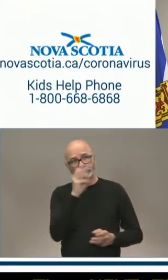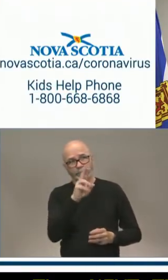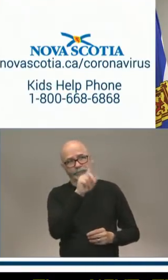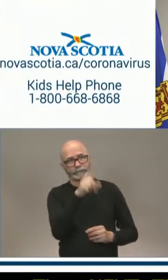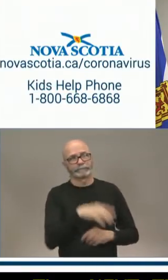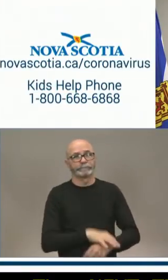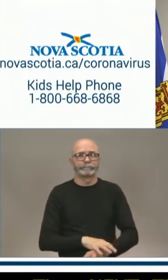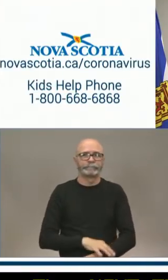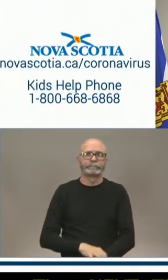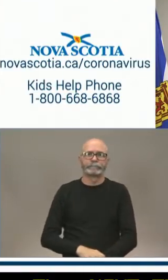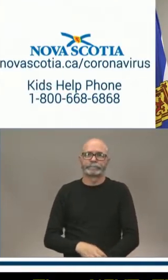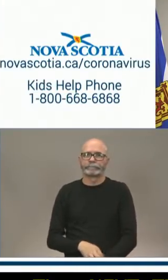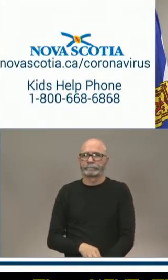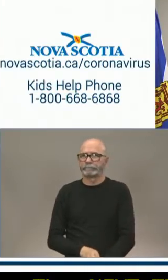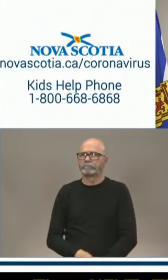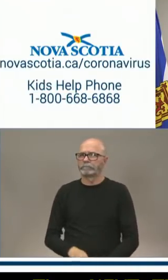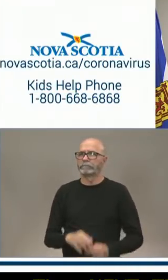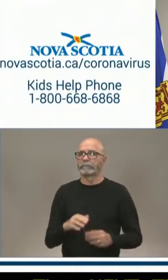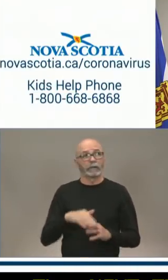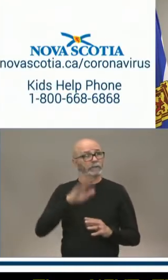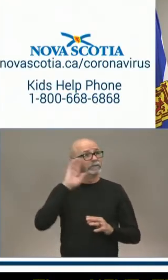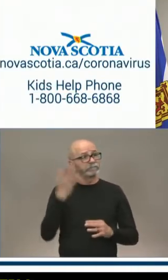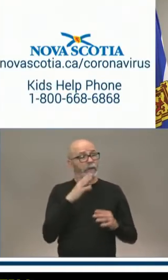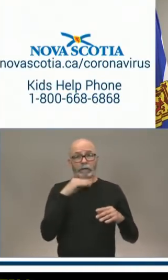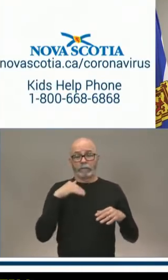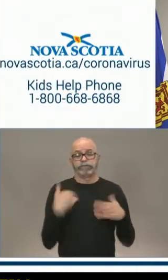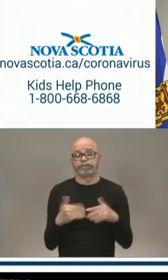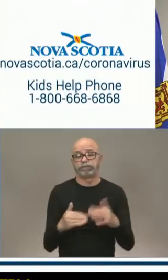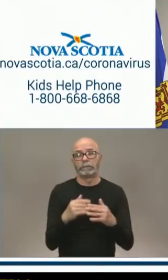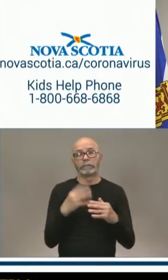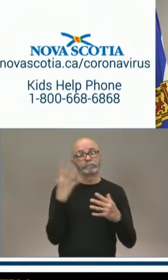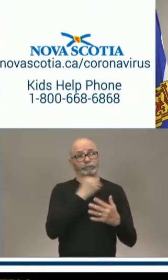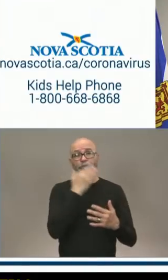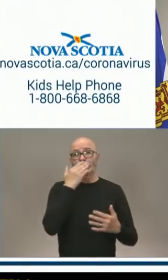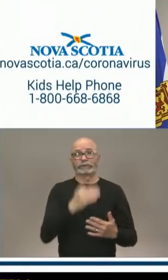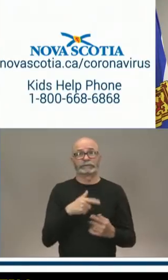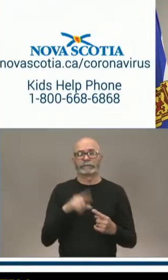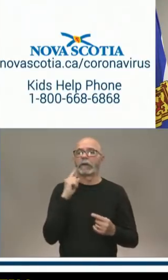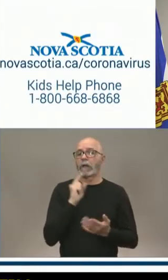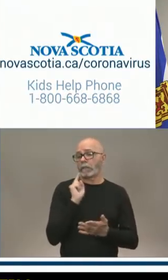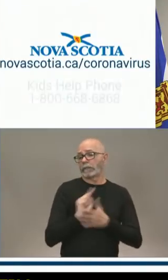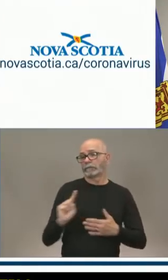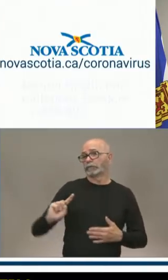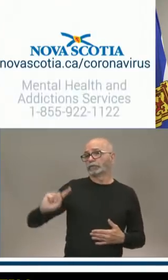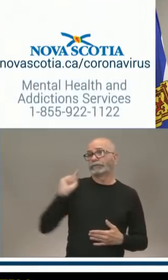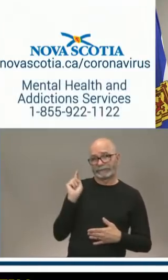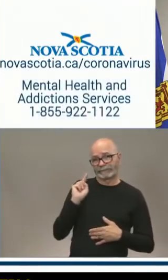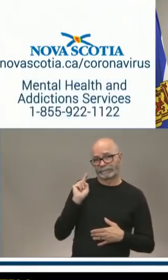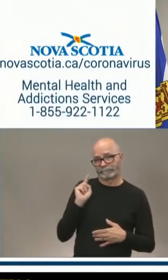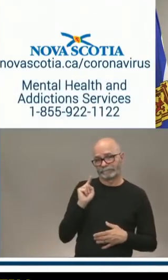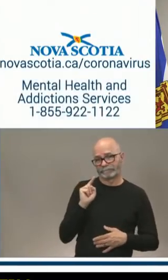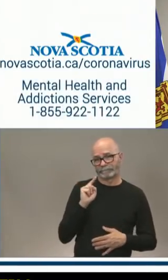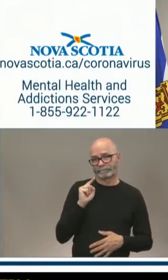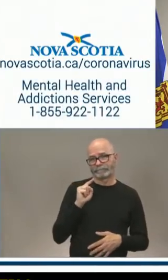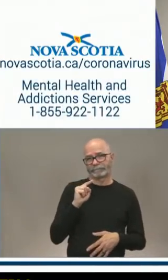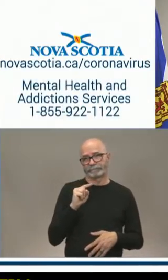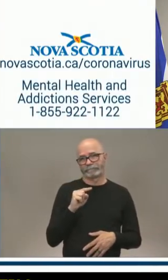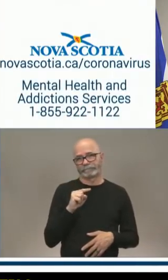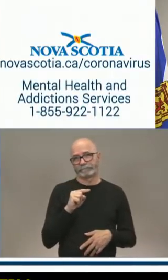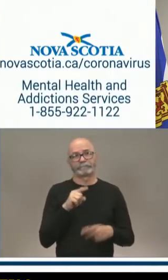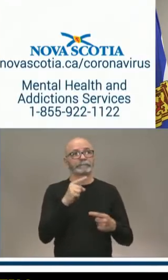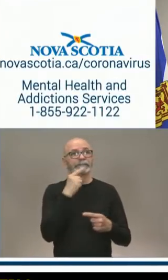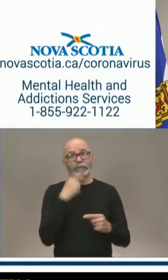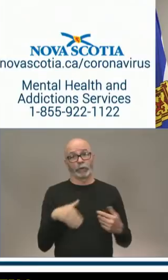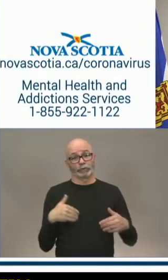Things are moving fast, and just last week, the chart showed, younger people especially wouldn't get